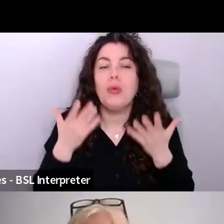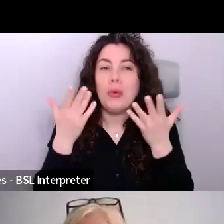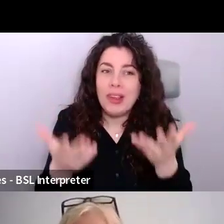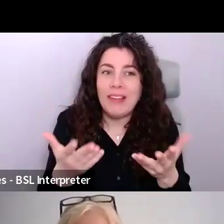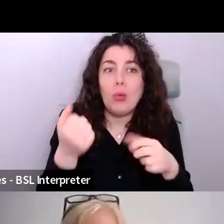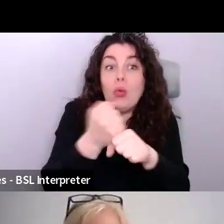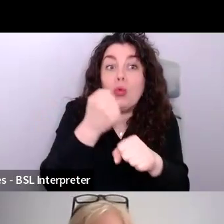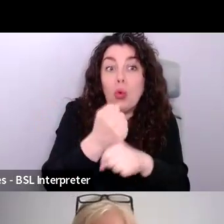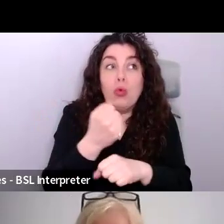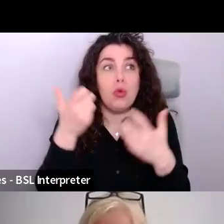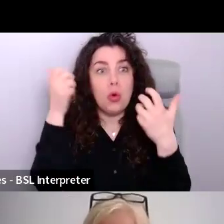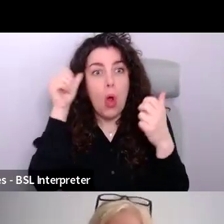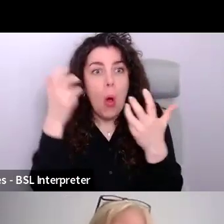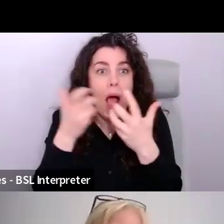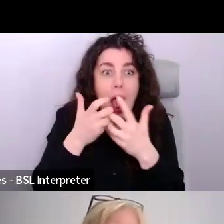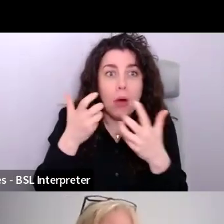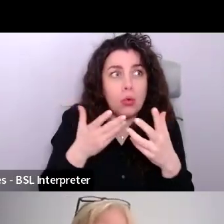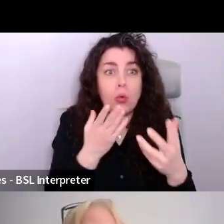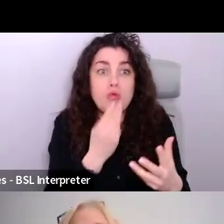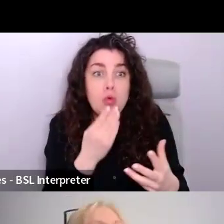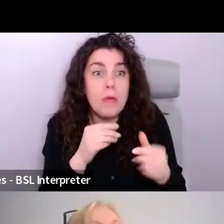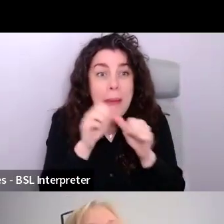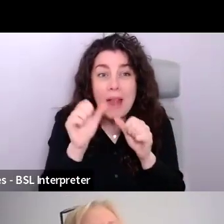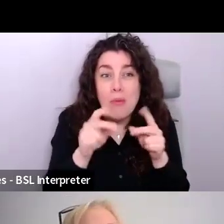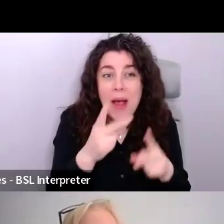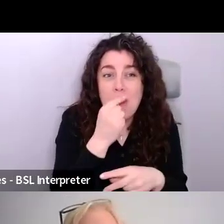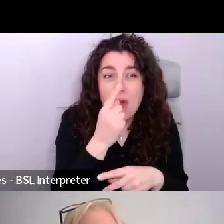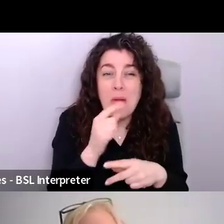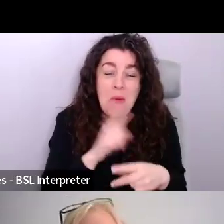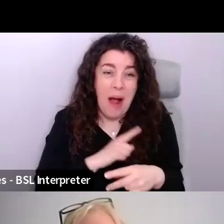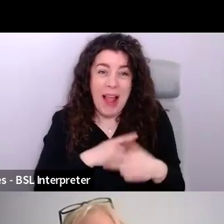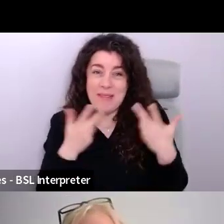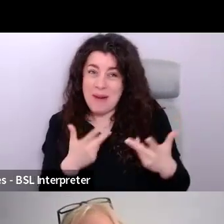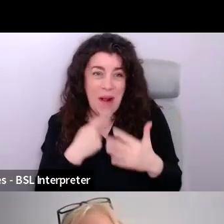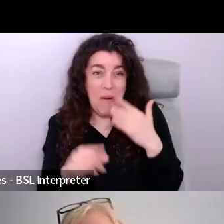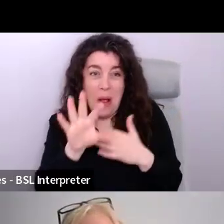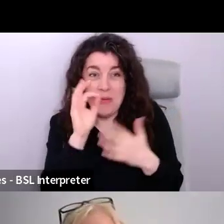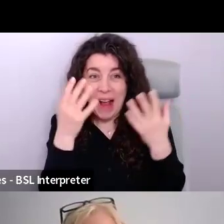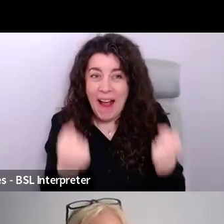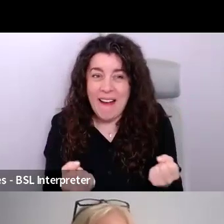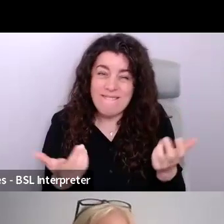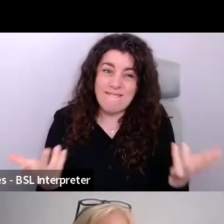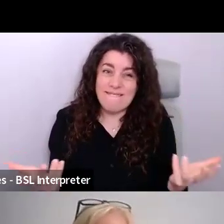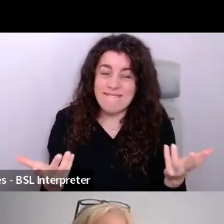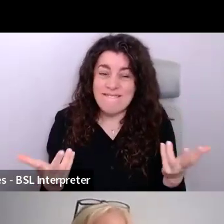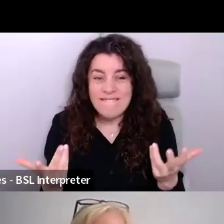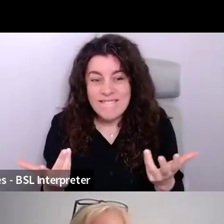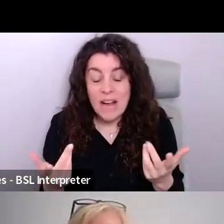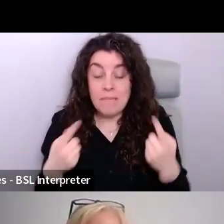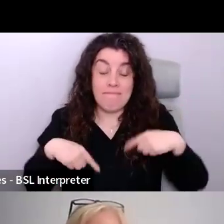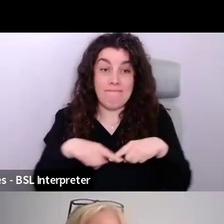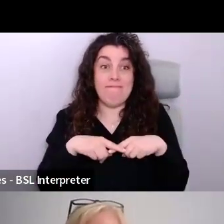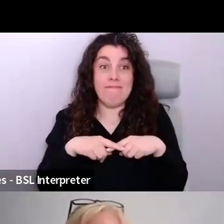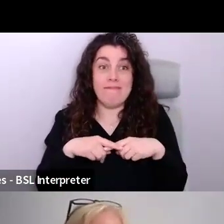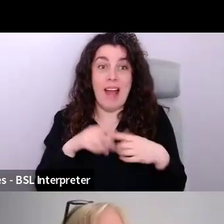can, to make the most of them, because at the moment they're the only options we have. So we as a network, we're